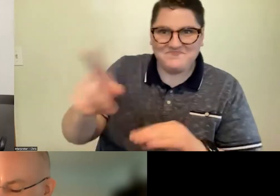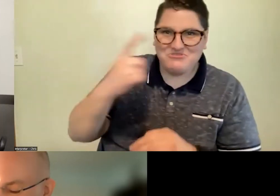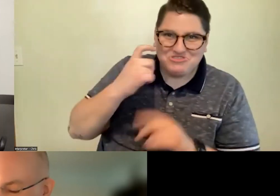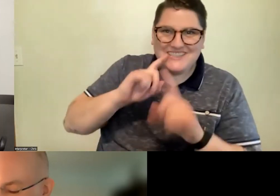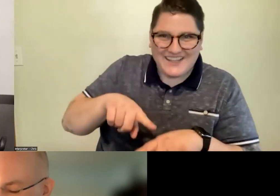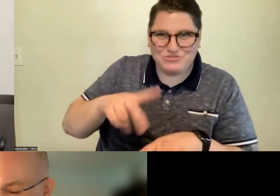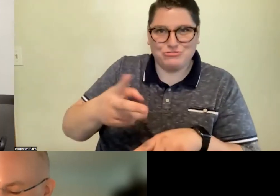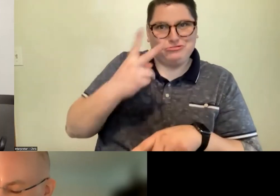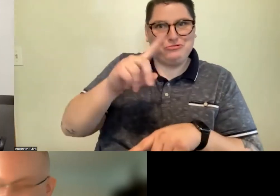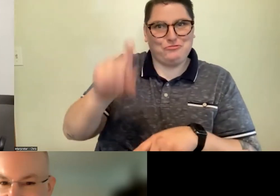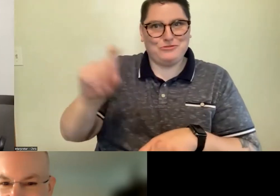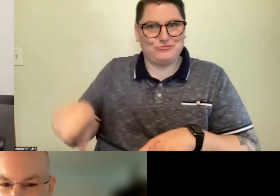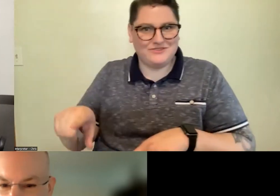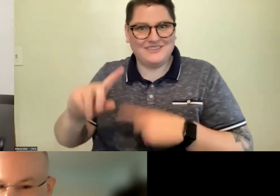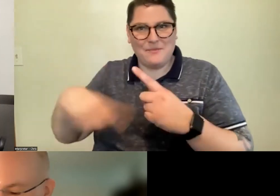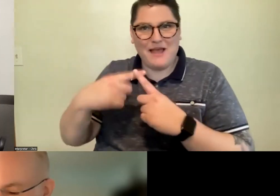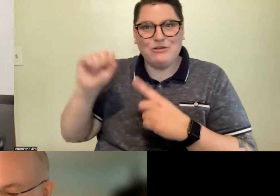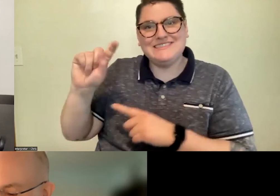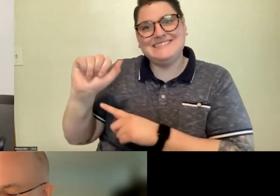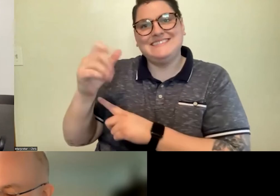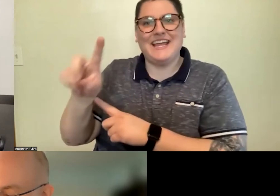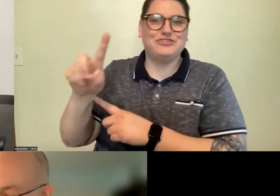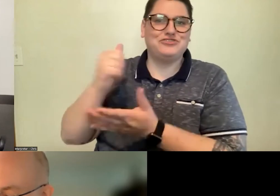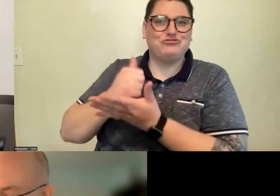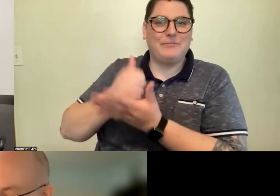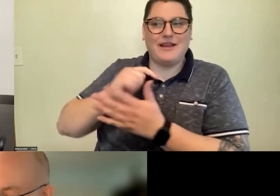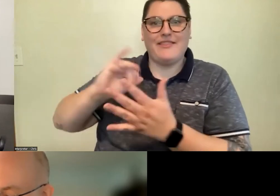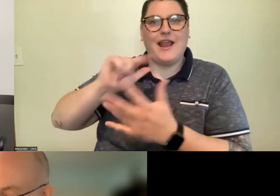questions about the staged treatment model.